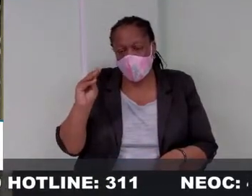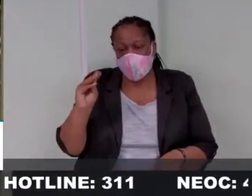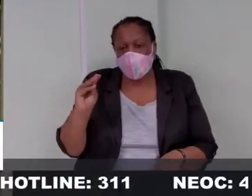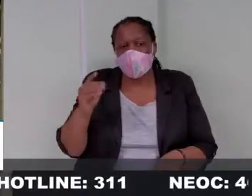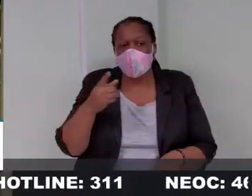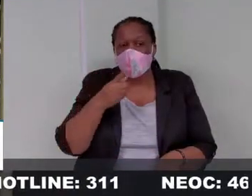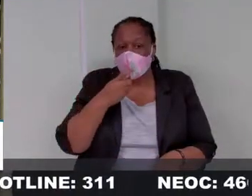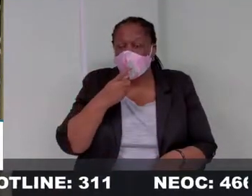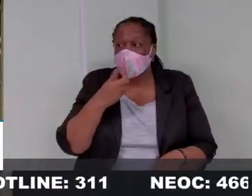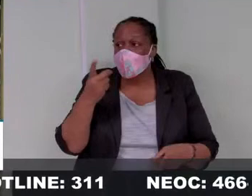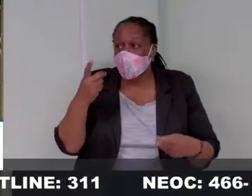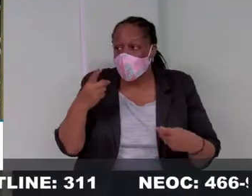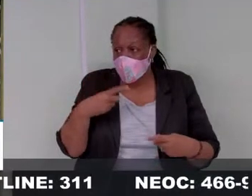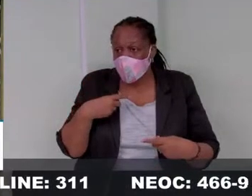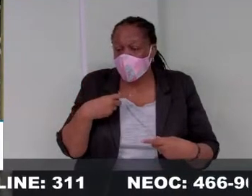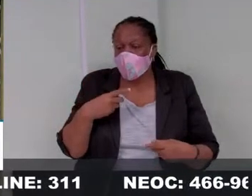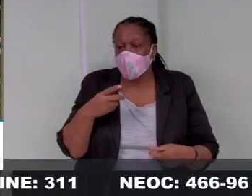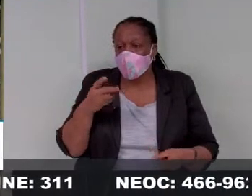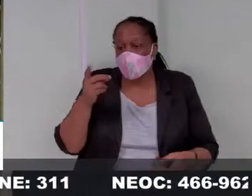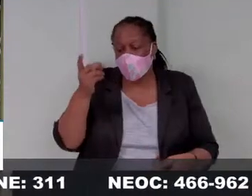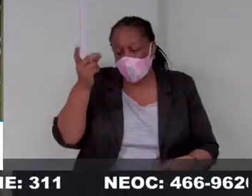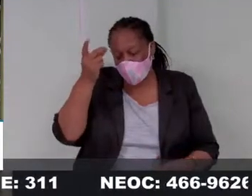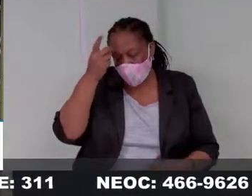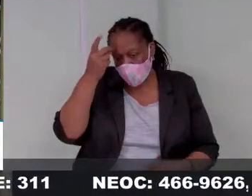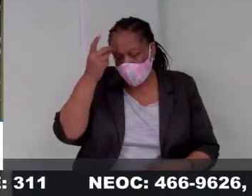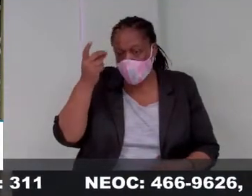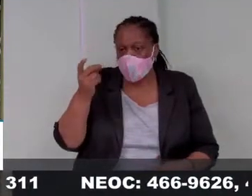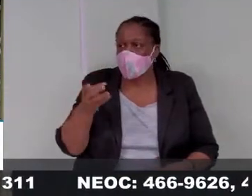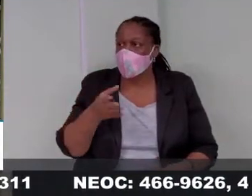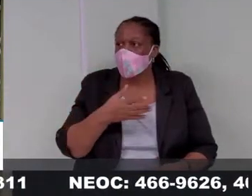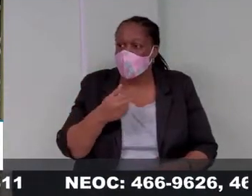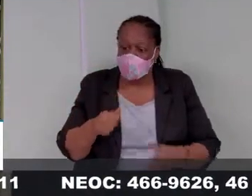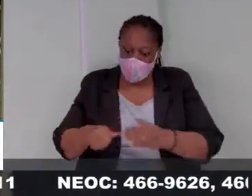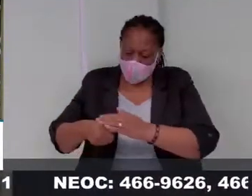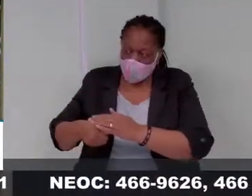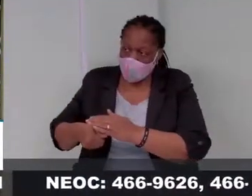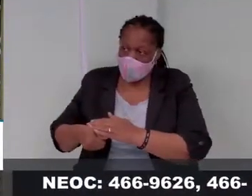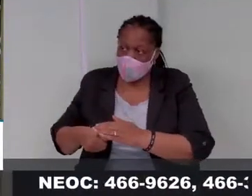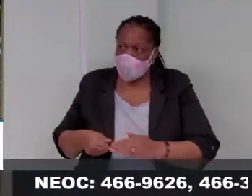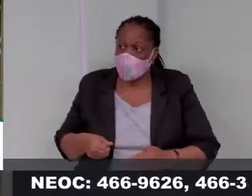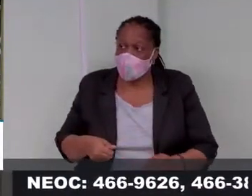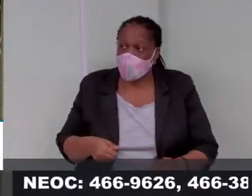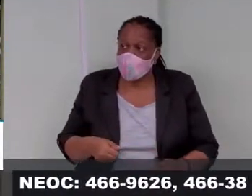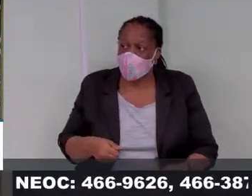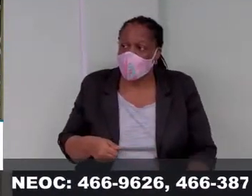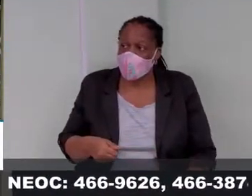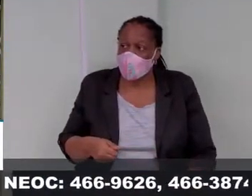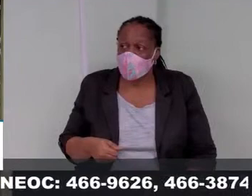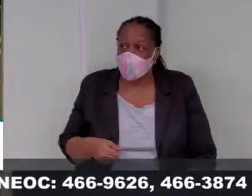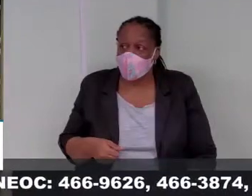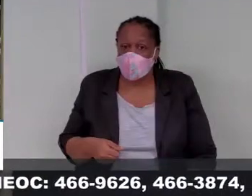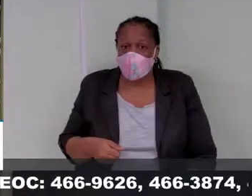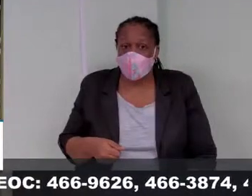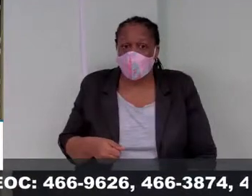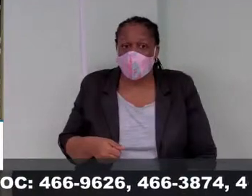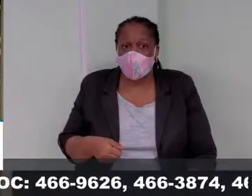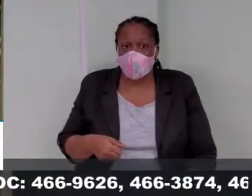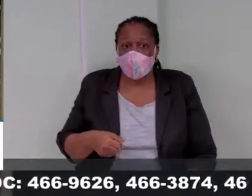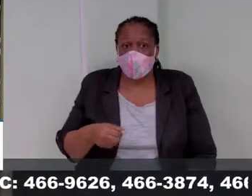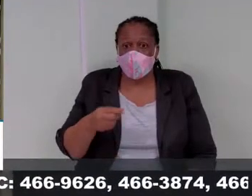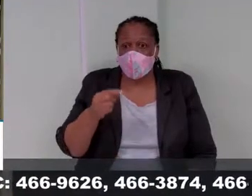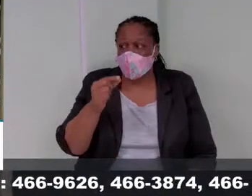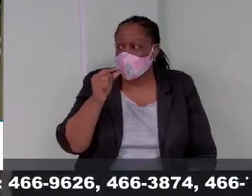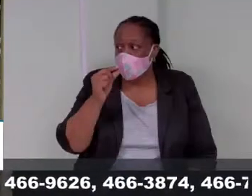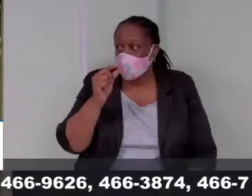tested positive was isolated, and a few days later, he died. So he didn't even make it back out of